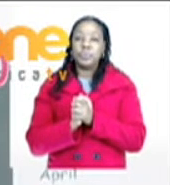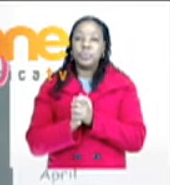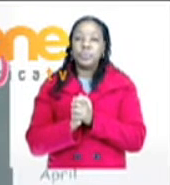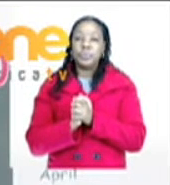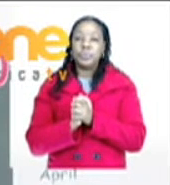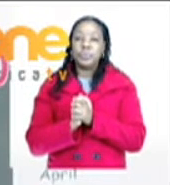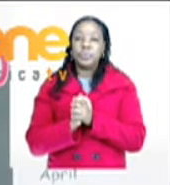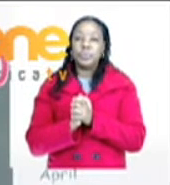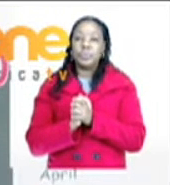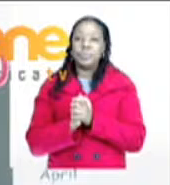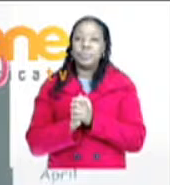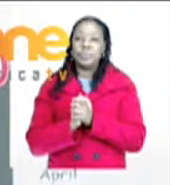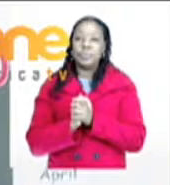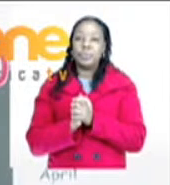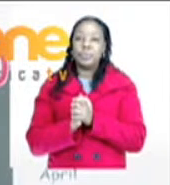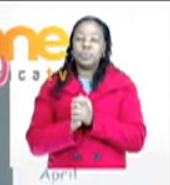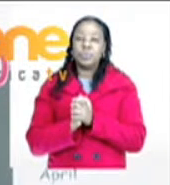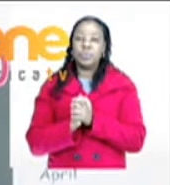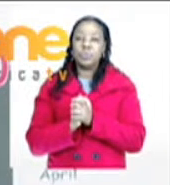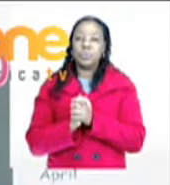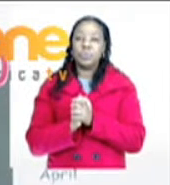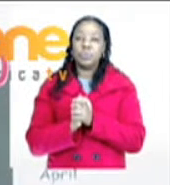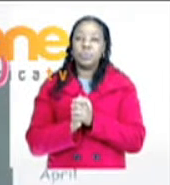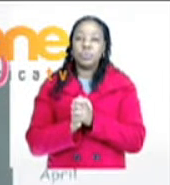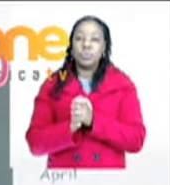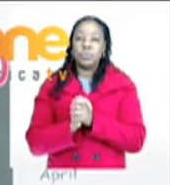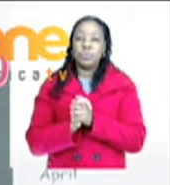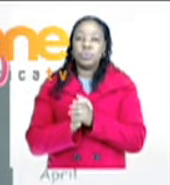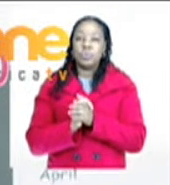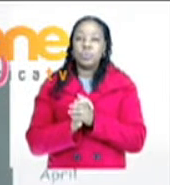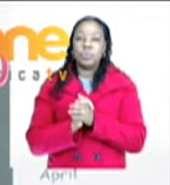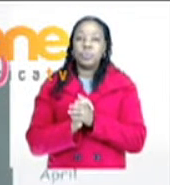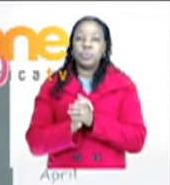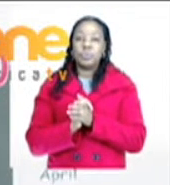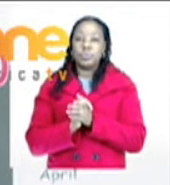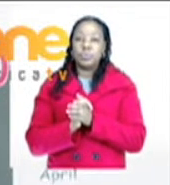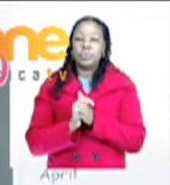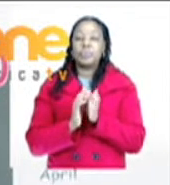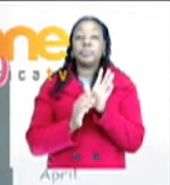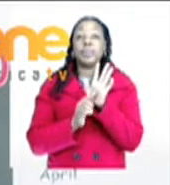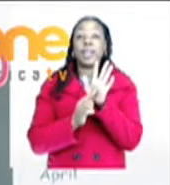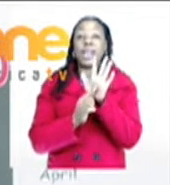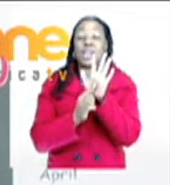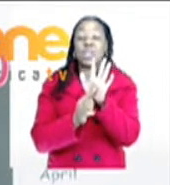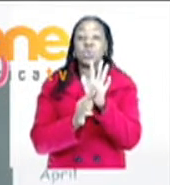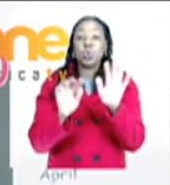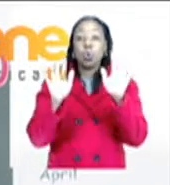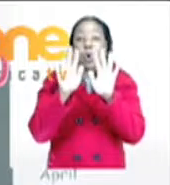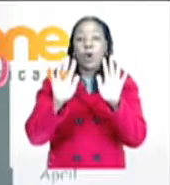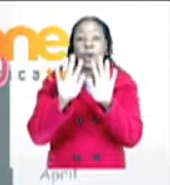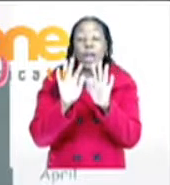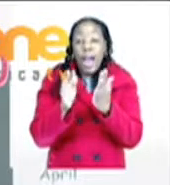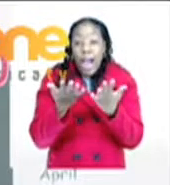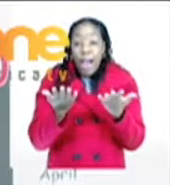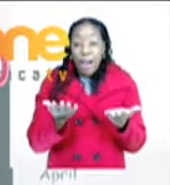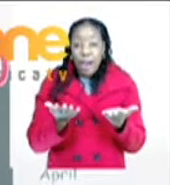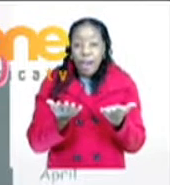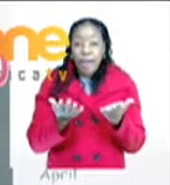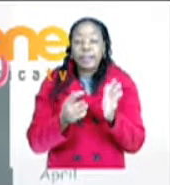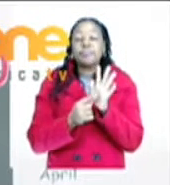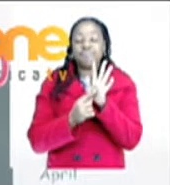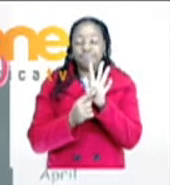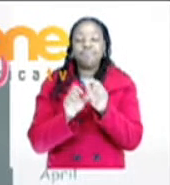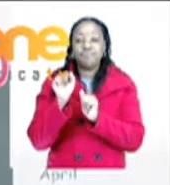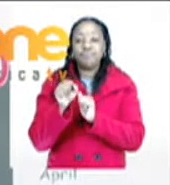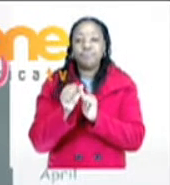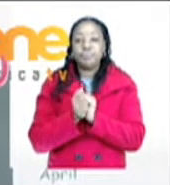Okay, and now I would like to show you how you are supposed to color the Namibian flag.